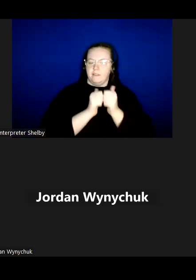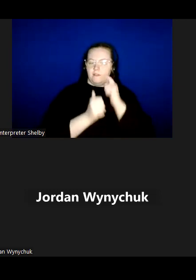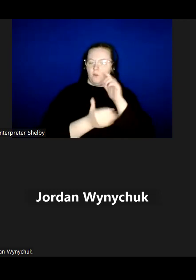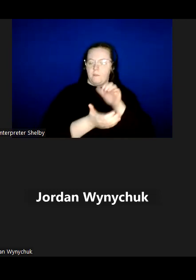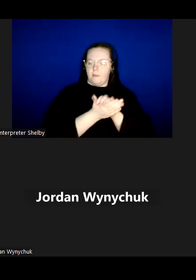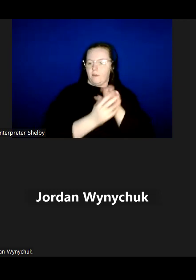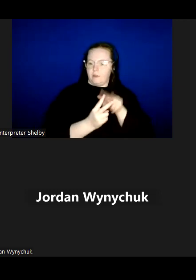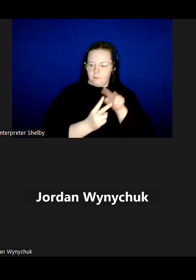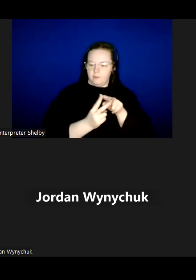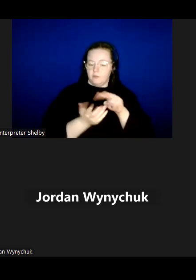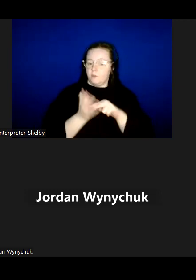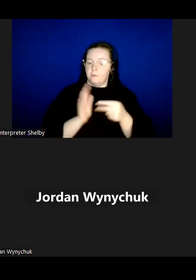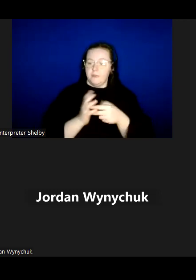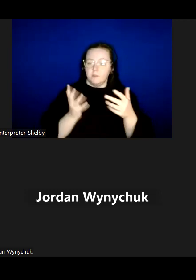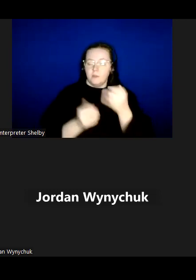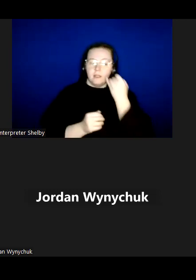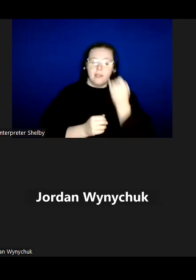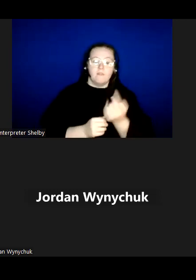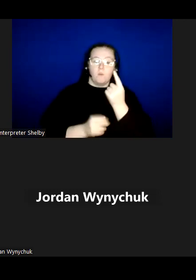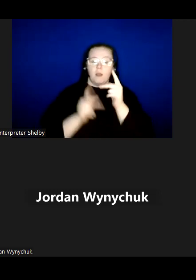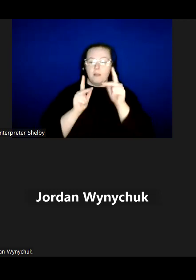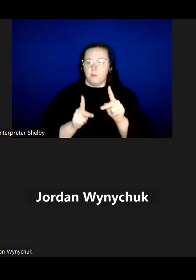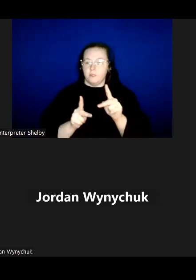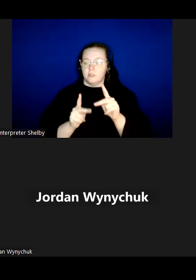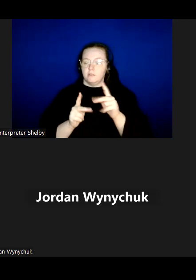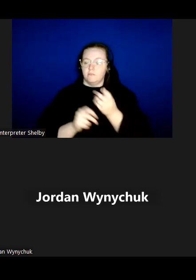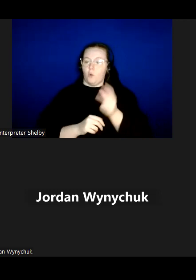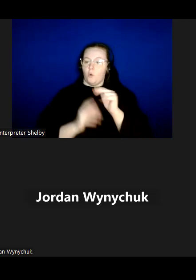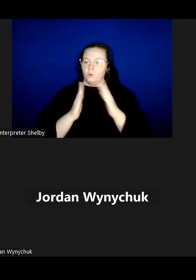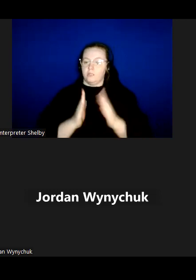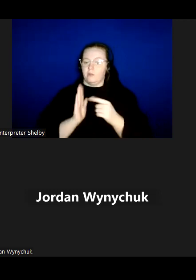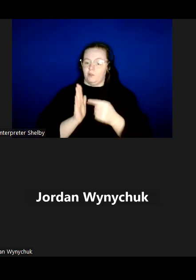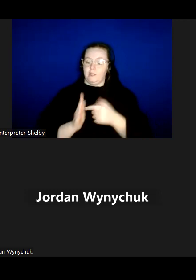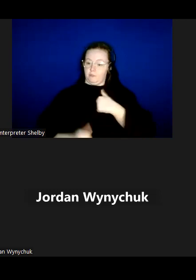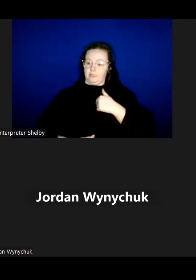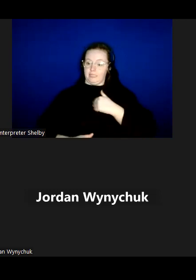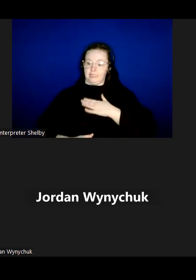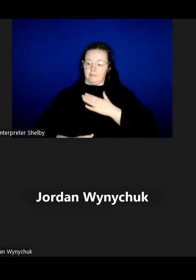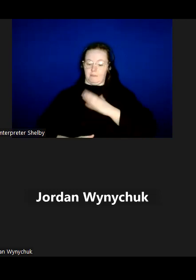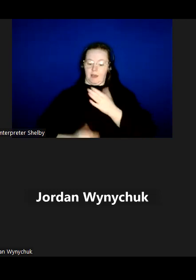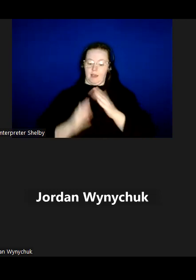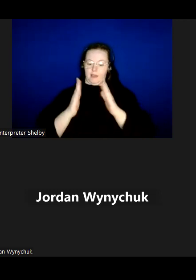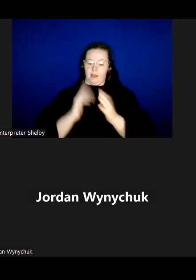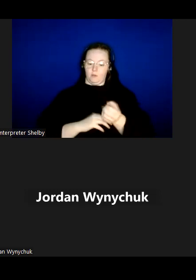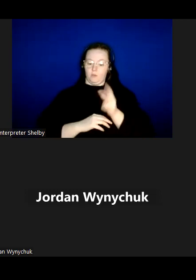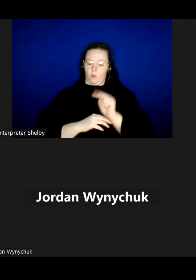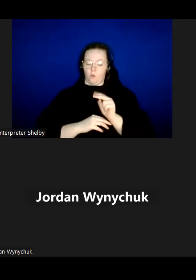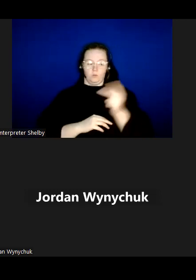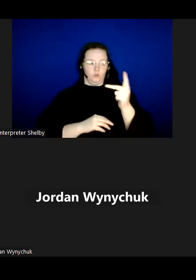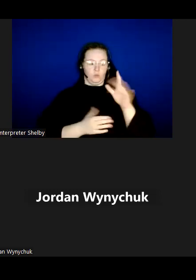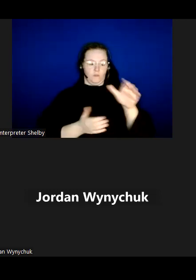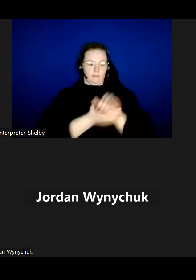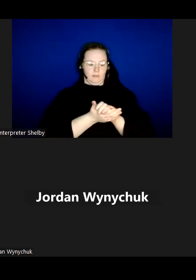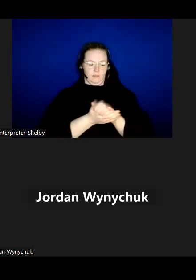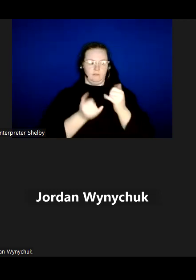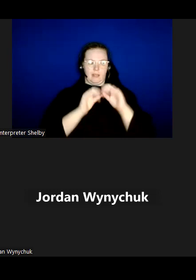is that if one person's owned the property, so I own the house, my husband and I get married, he gets 50-50 share of